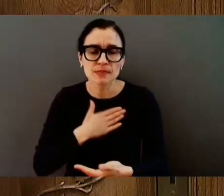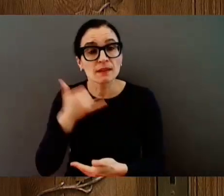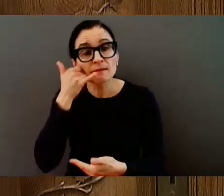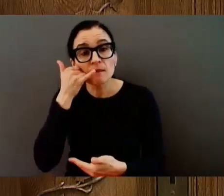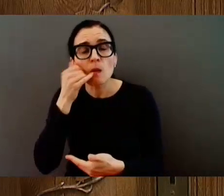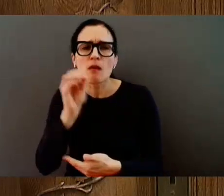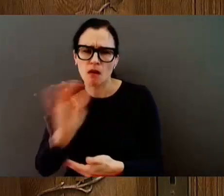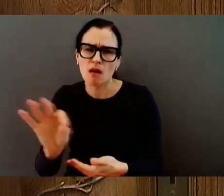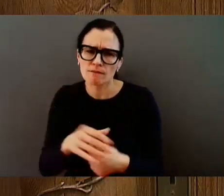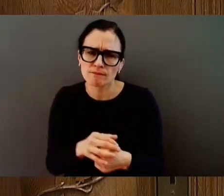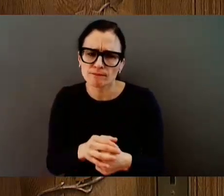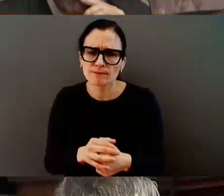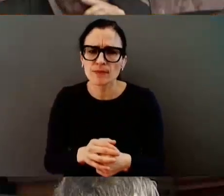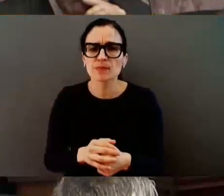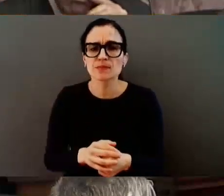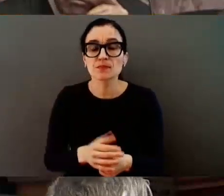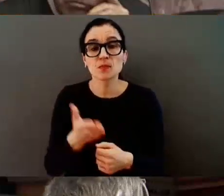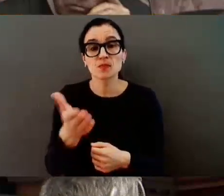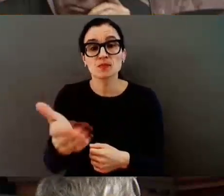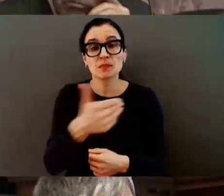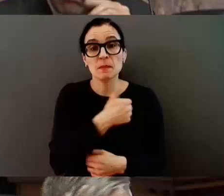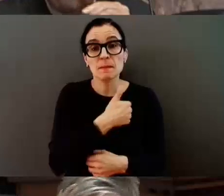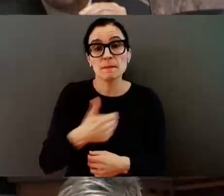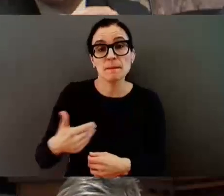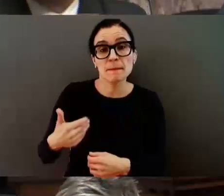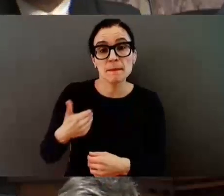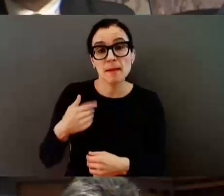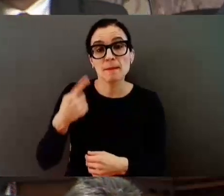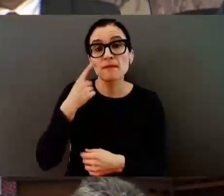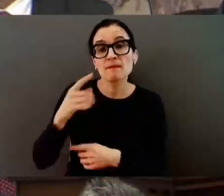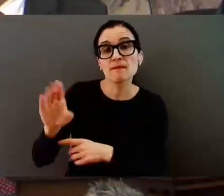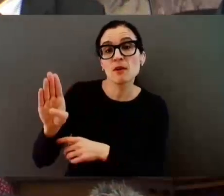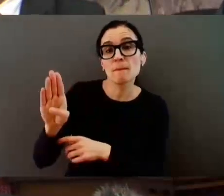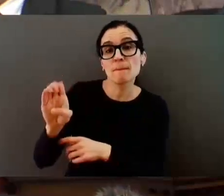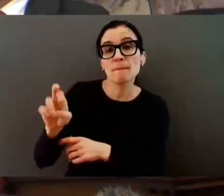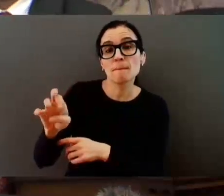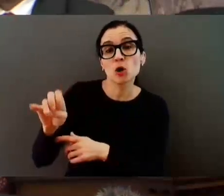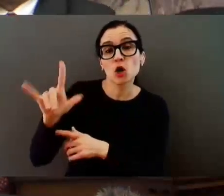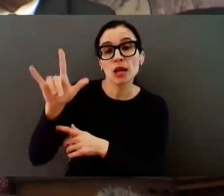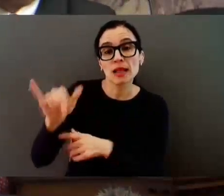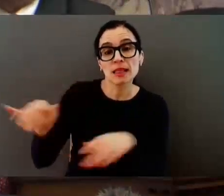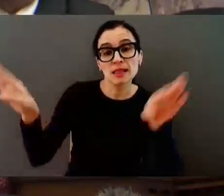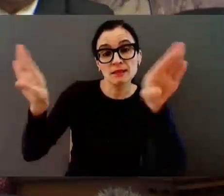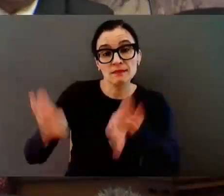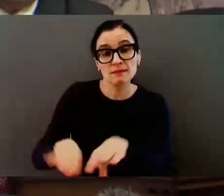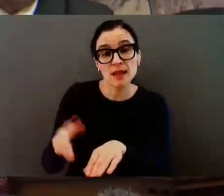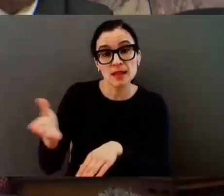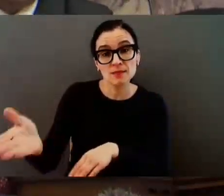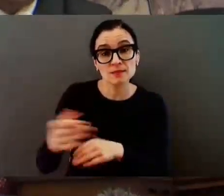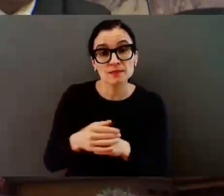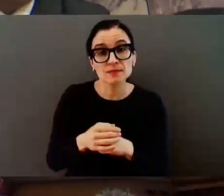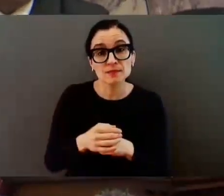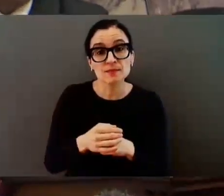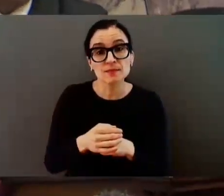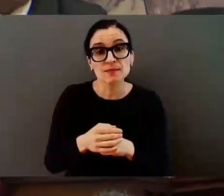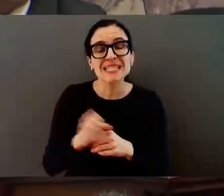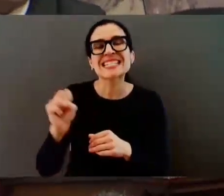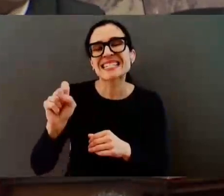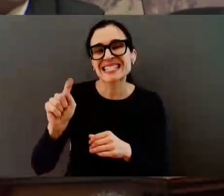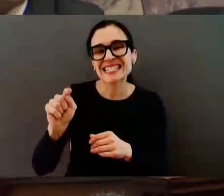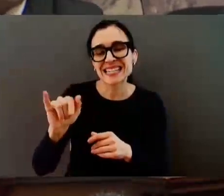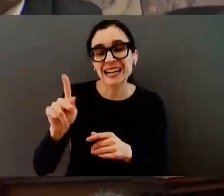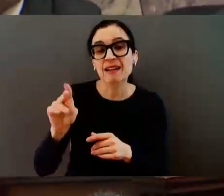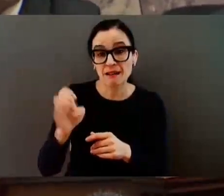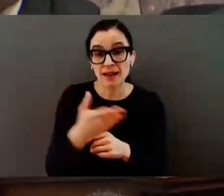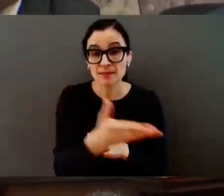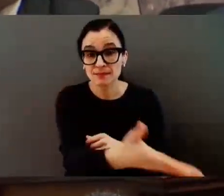Stikine. Thank you, Mr. Speaker. A question to the Minister of Health. The Northern Isolation Travel Assistance Outreach